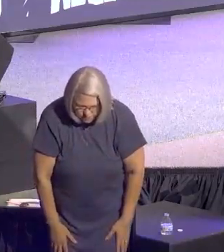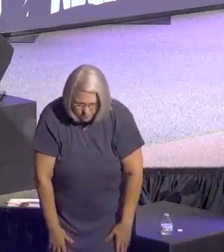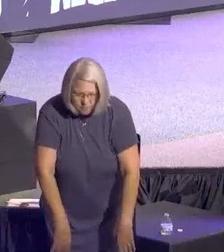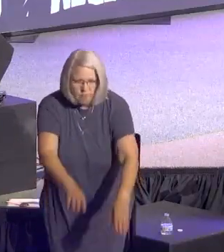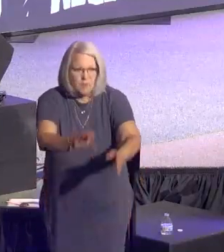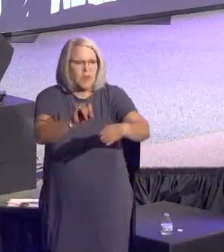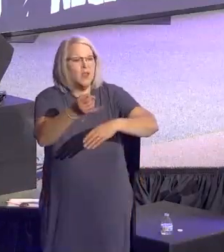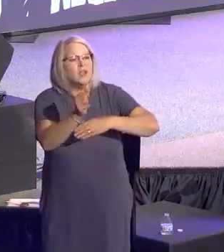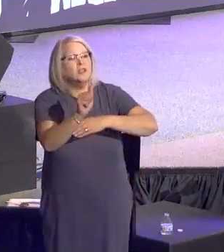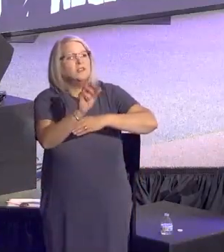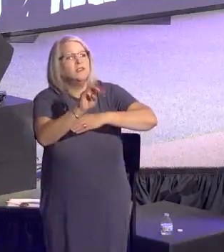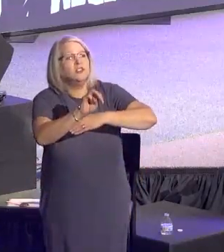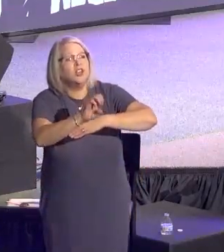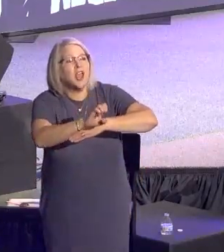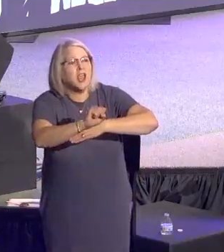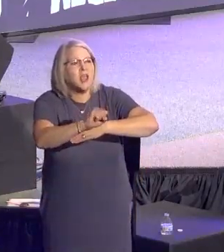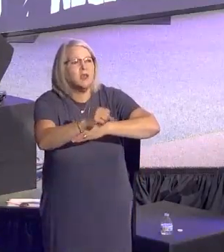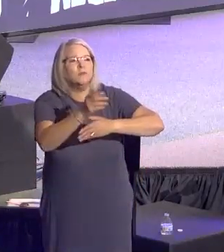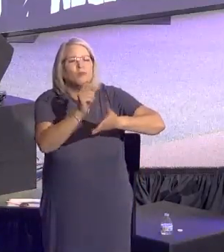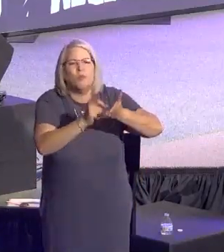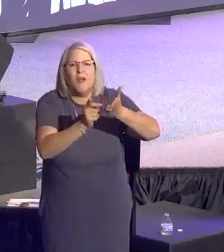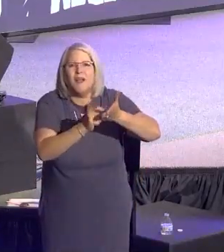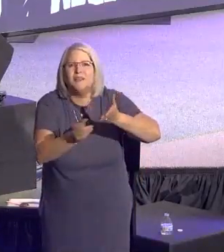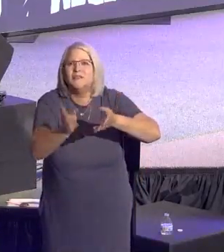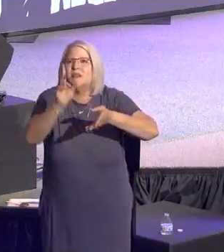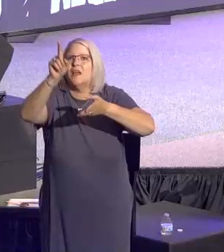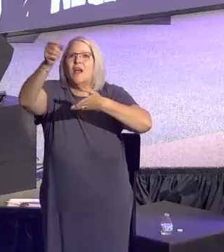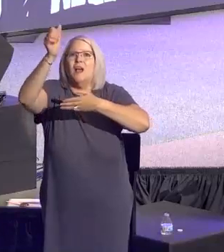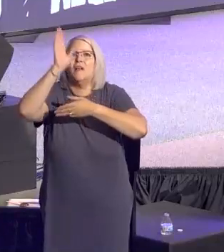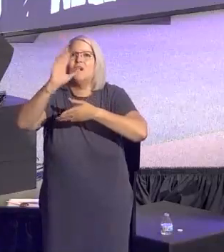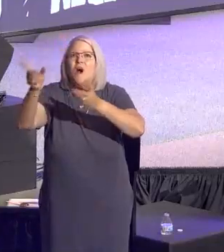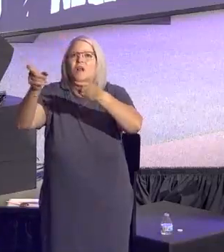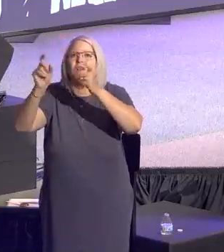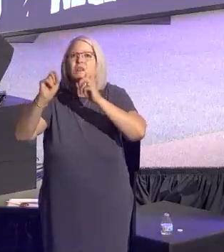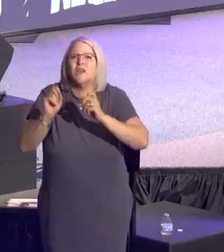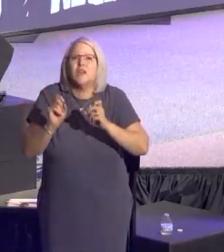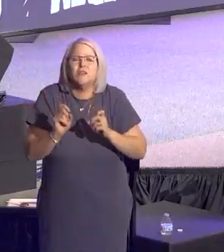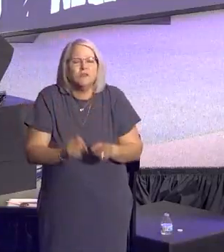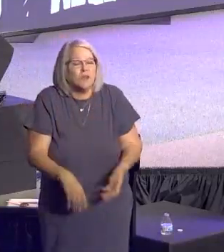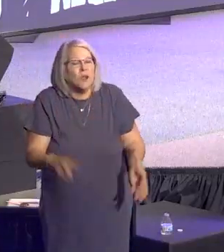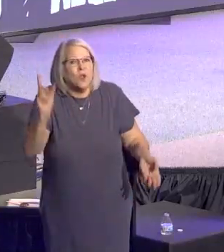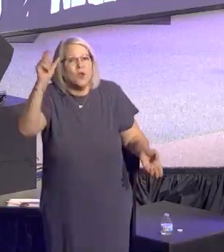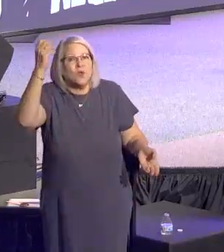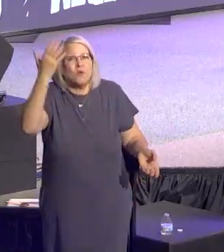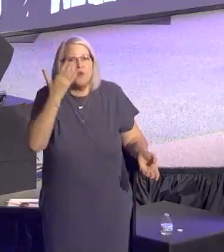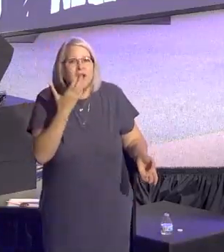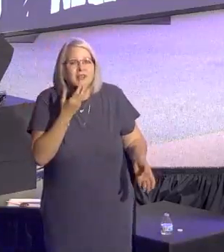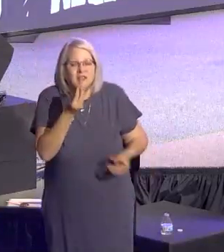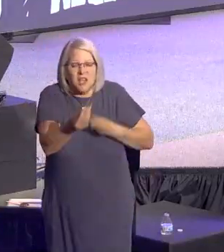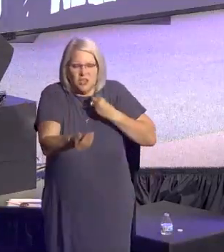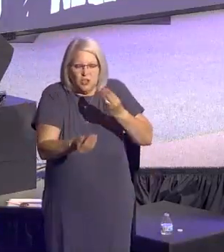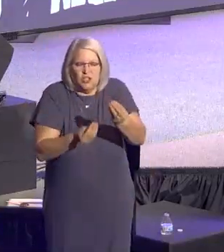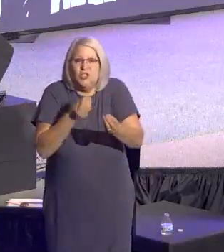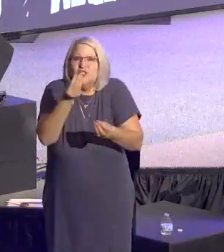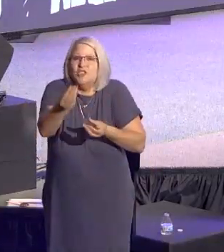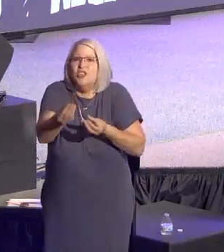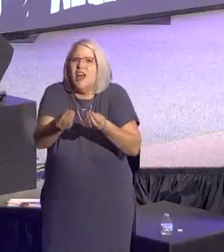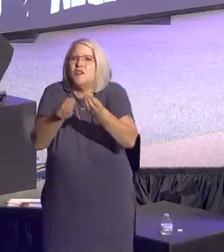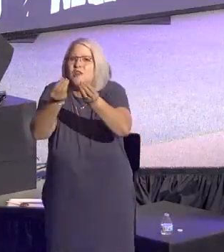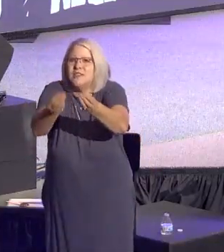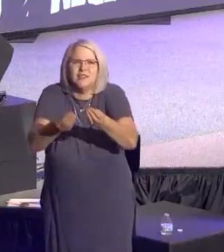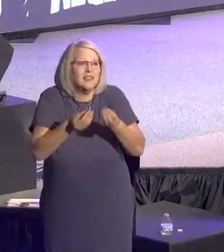James writes this, and he gives grace generously. As the scriptures say, God opposes the